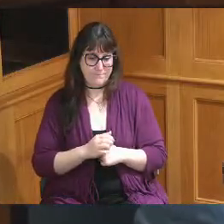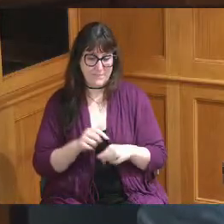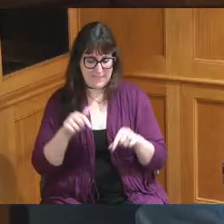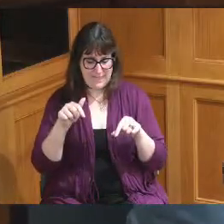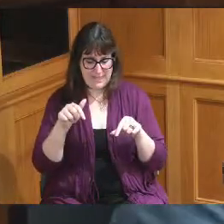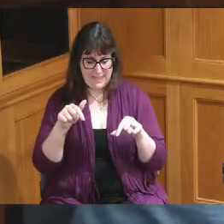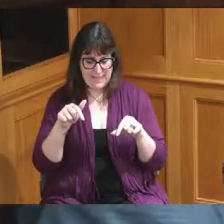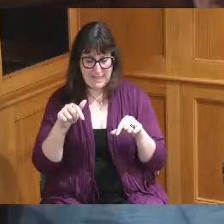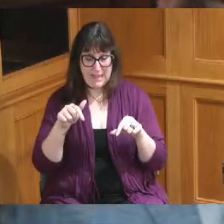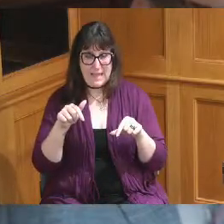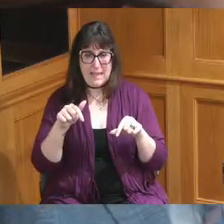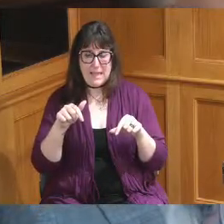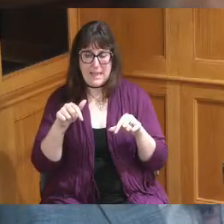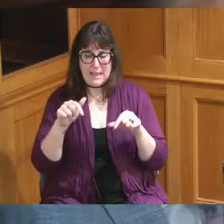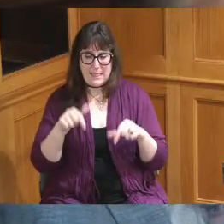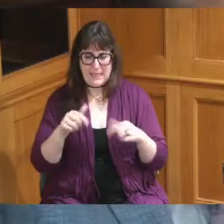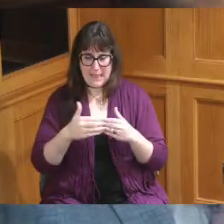personal.